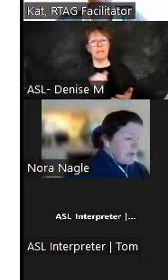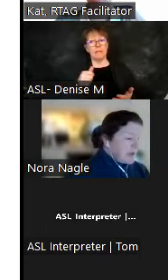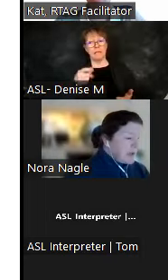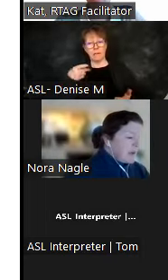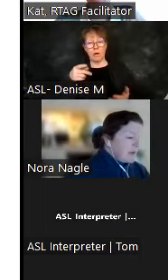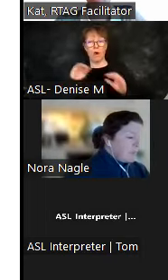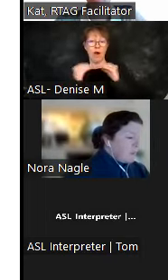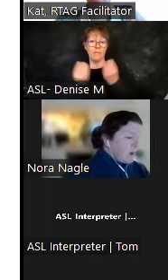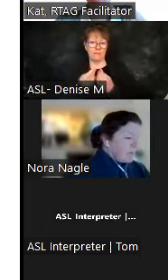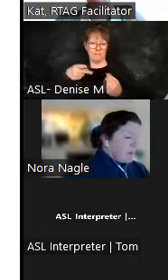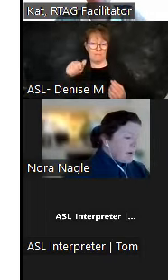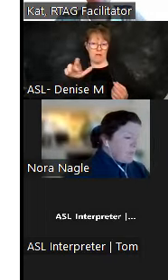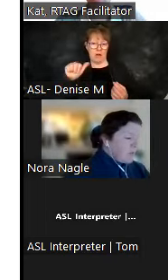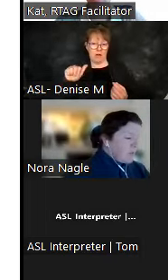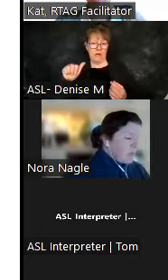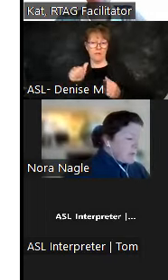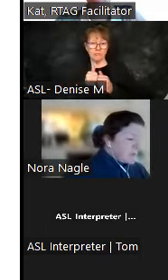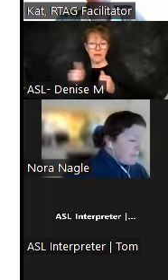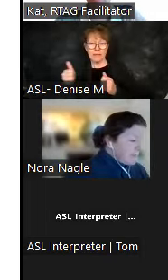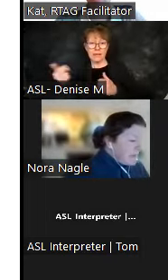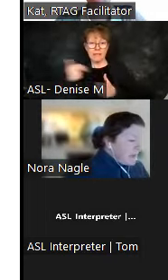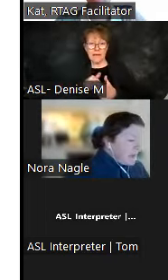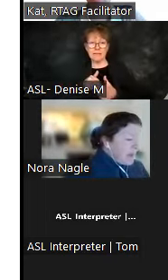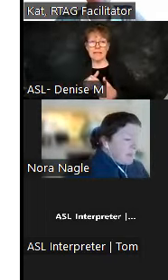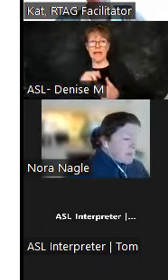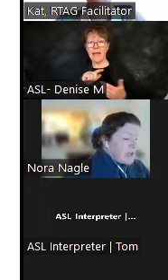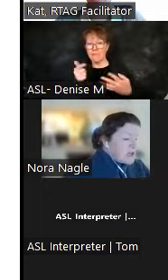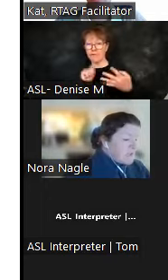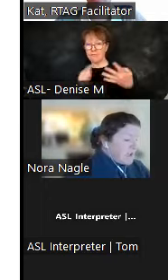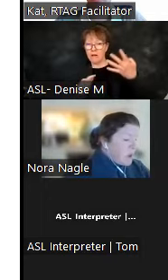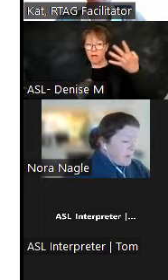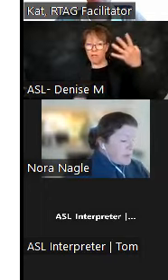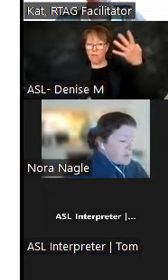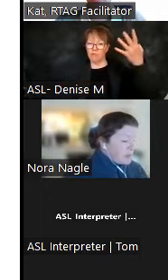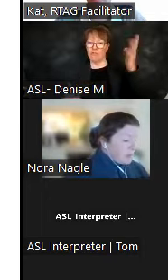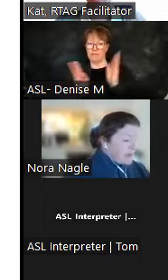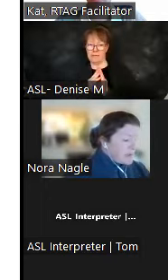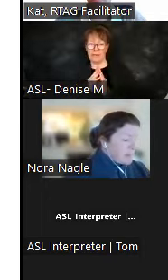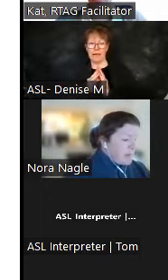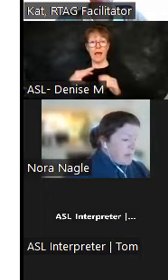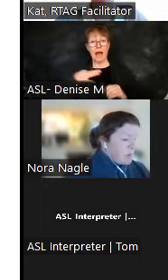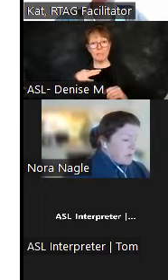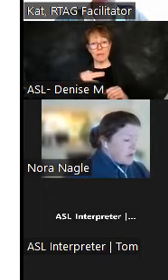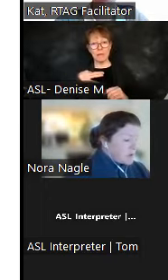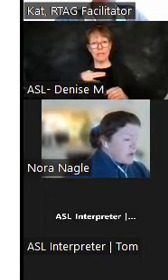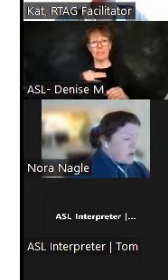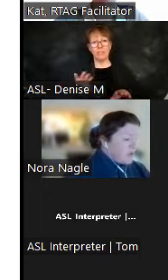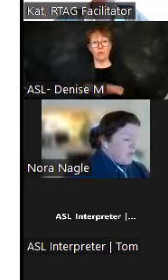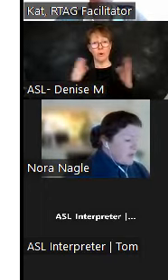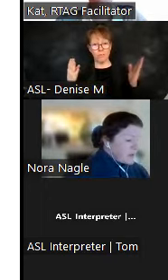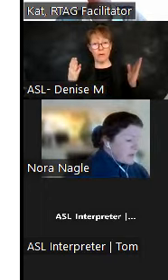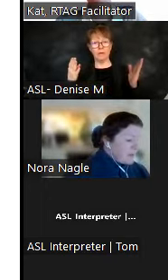meeting, meaning they're at 1 per every 4 weeks. Applications for the openings on the ride subcommittee will close on